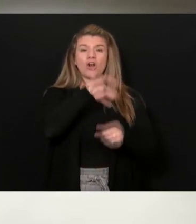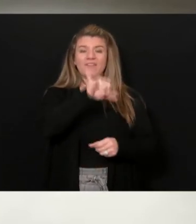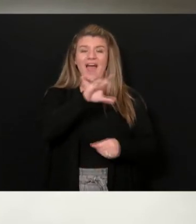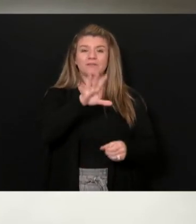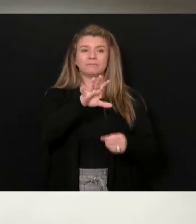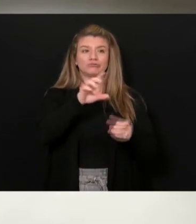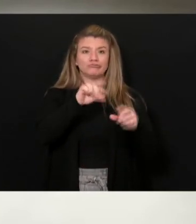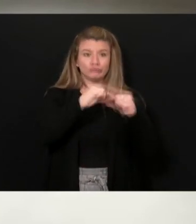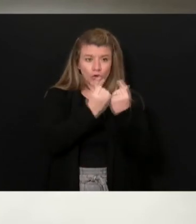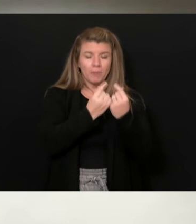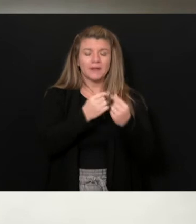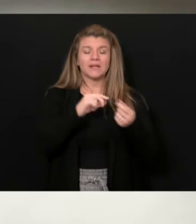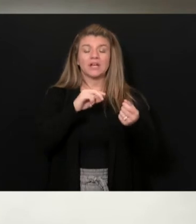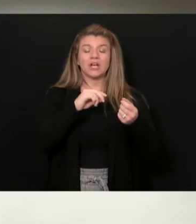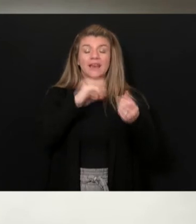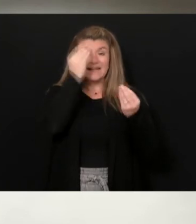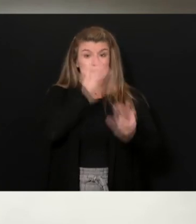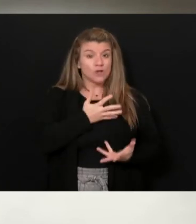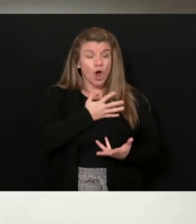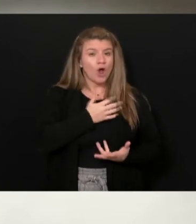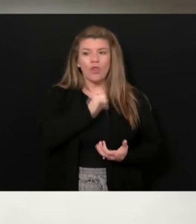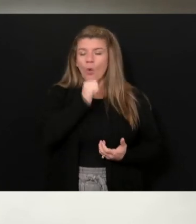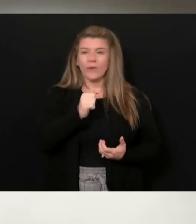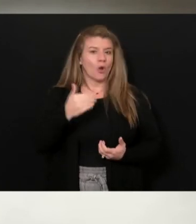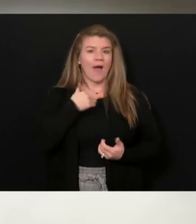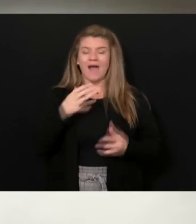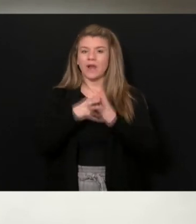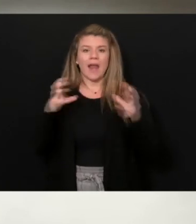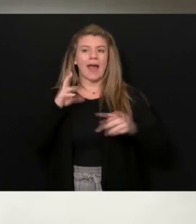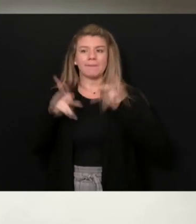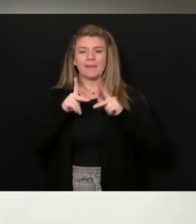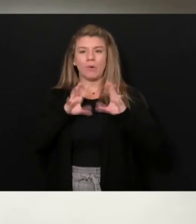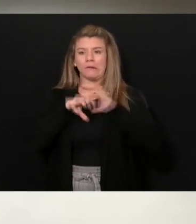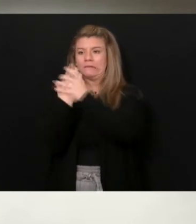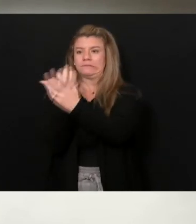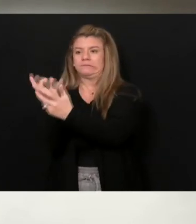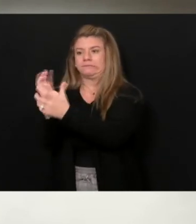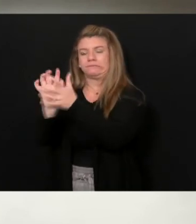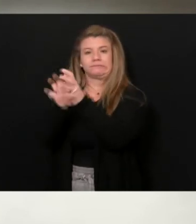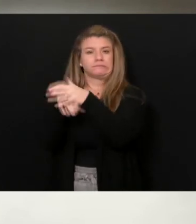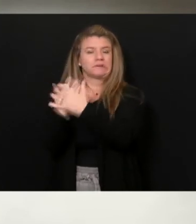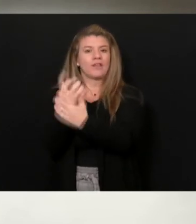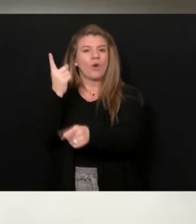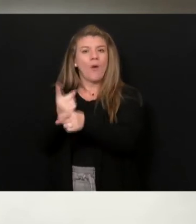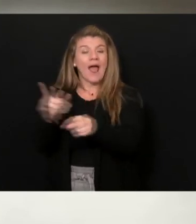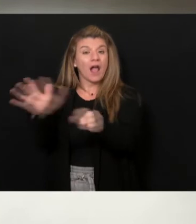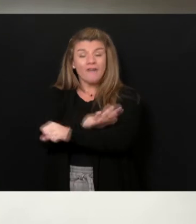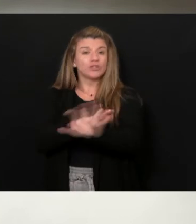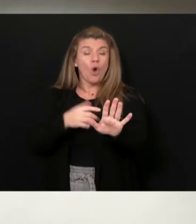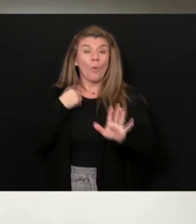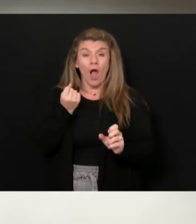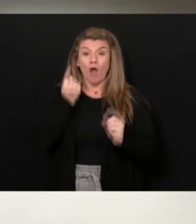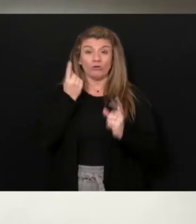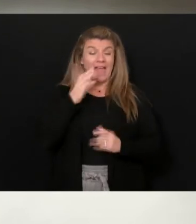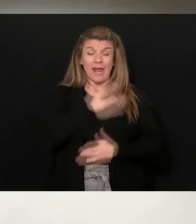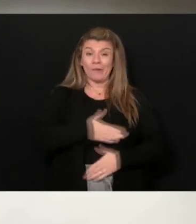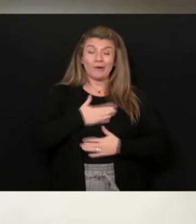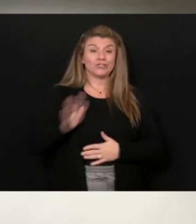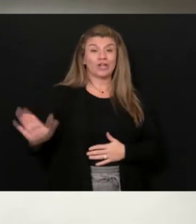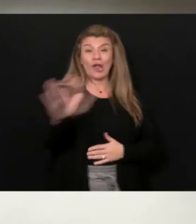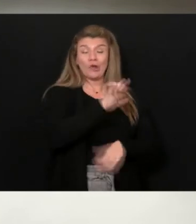to make sure that we don't get folks jammed up at sites to try to do coverage. We appreciate the work that all of you guys